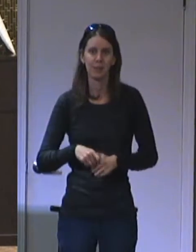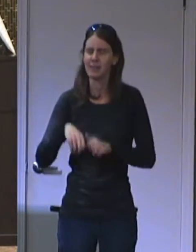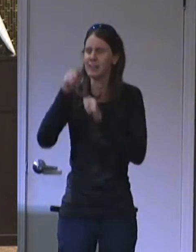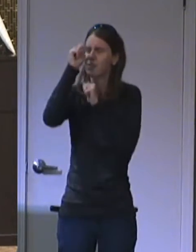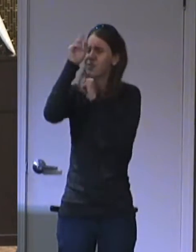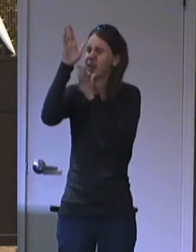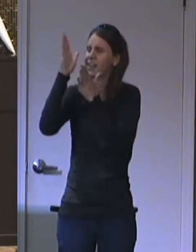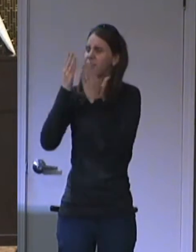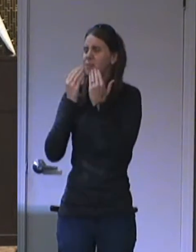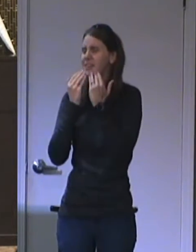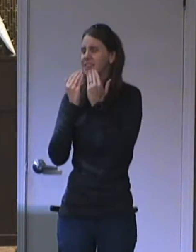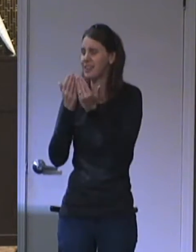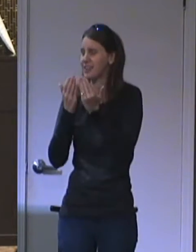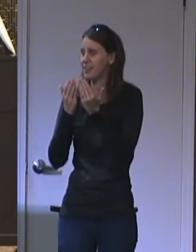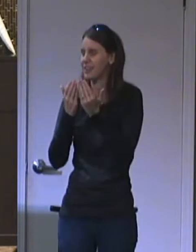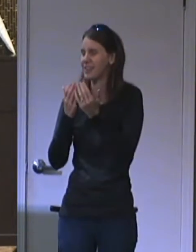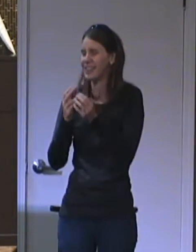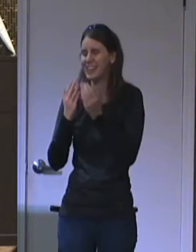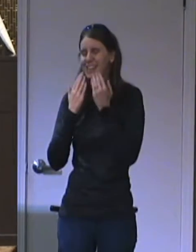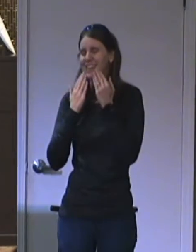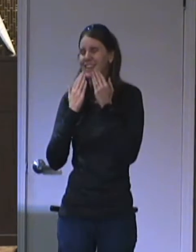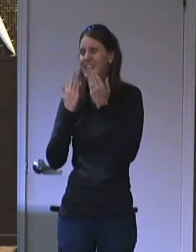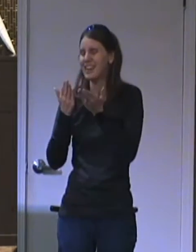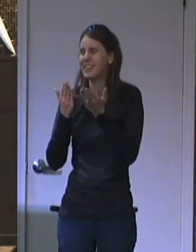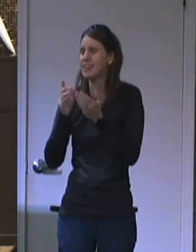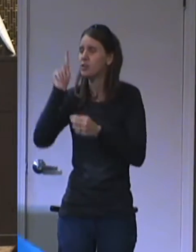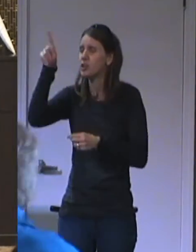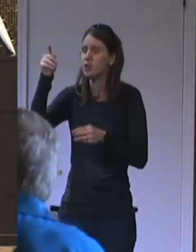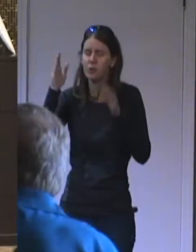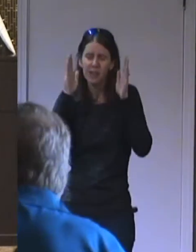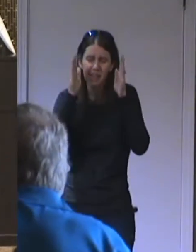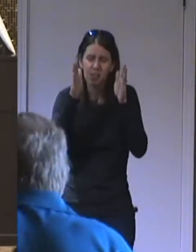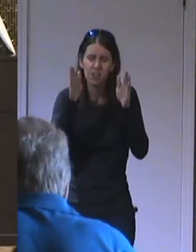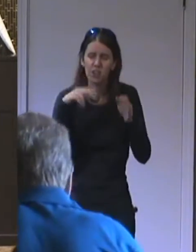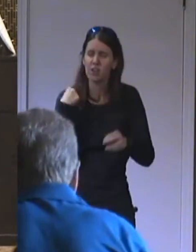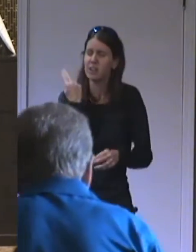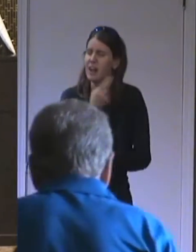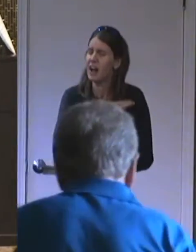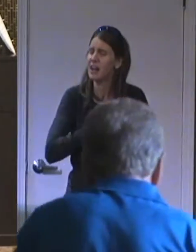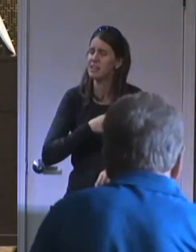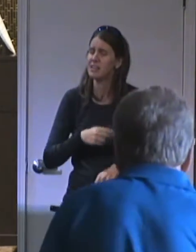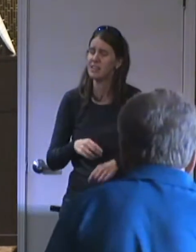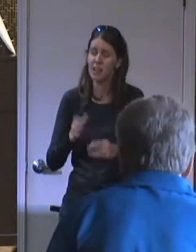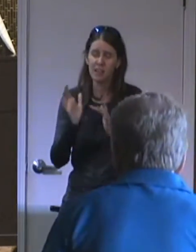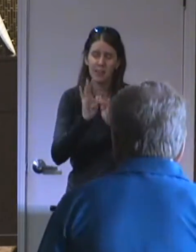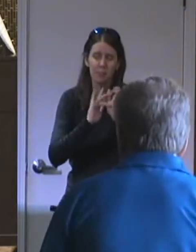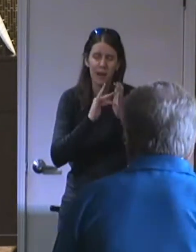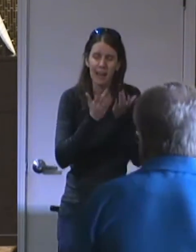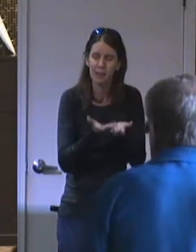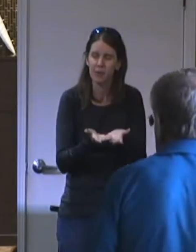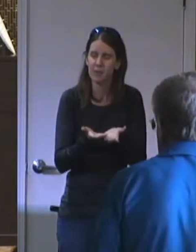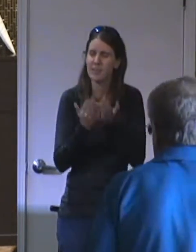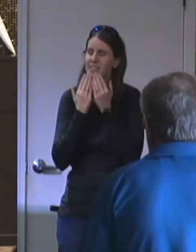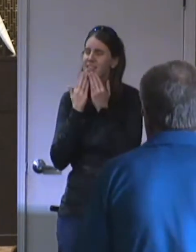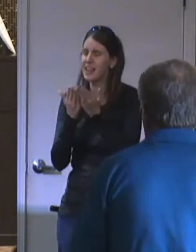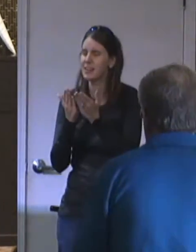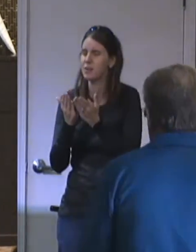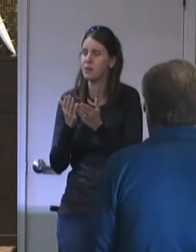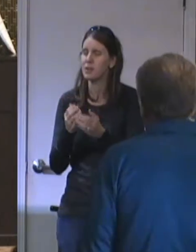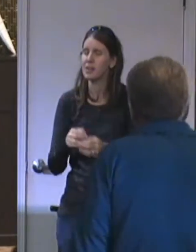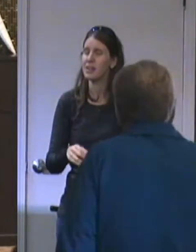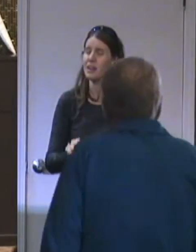Father, we thank you. We thank you for hearing us. We thank you for giving us your word. We thank you for the